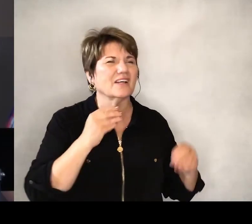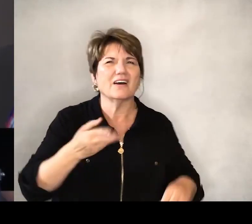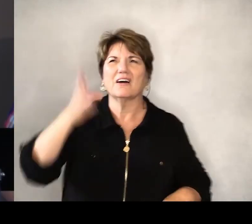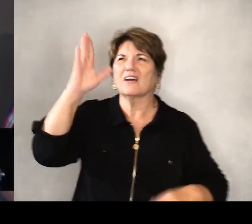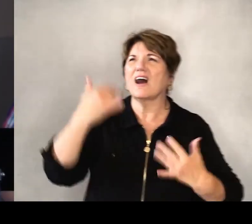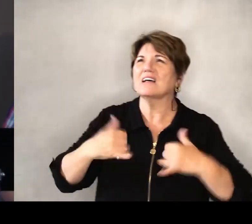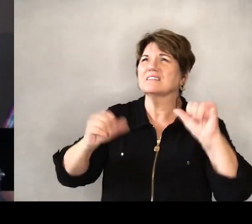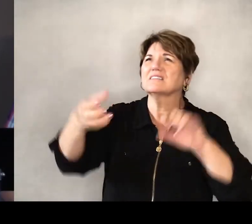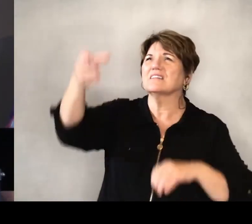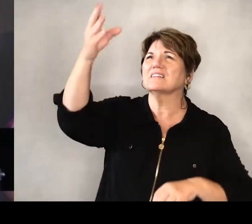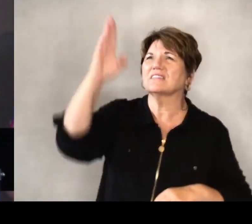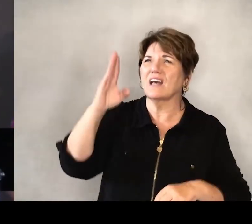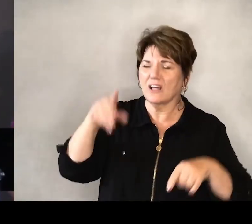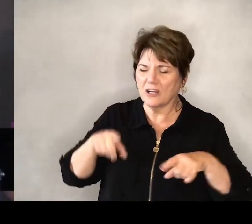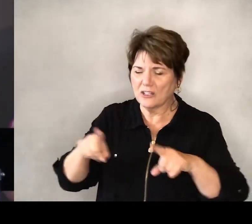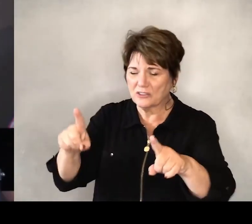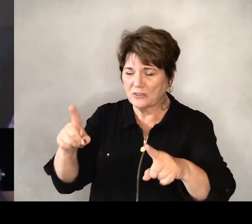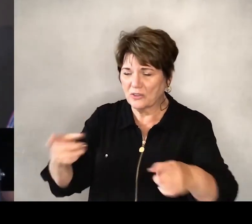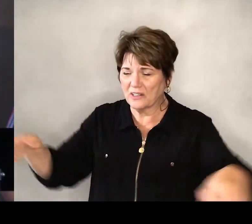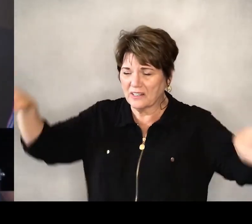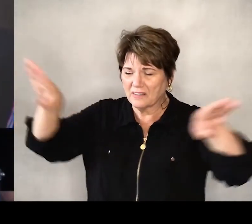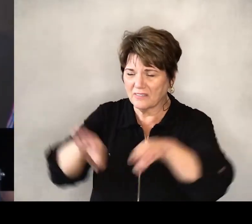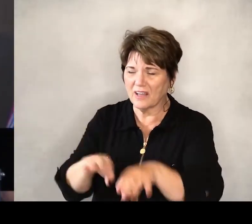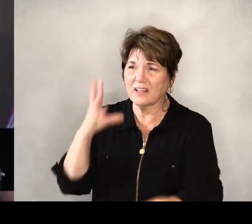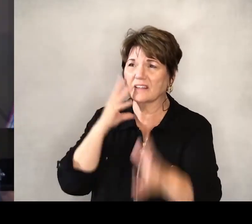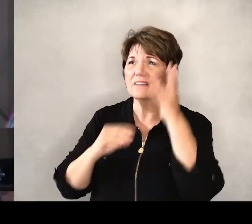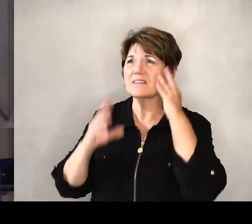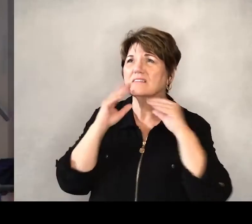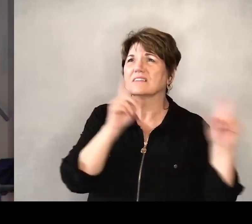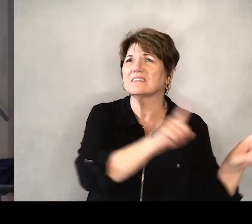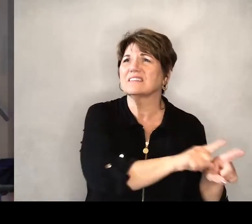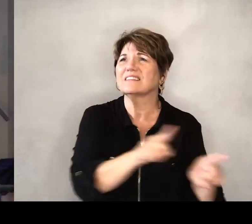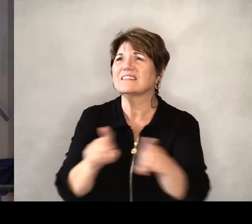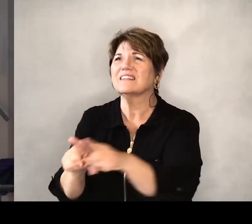is the God of the valley,